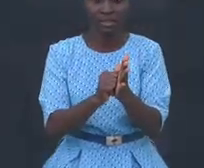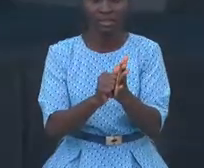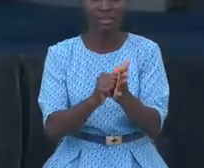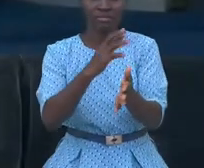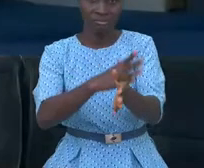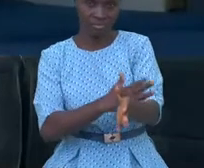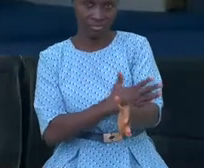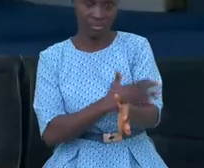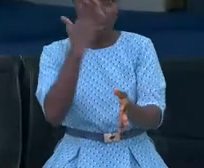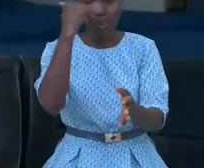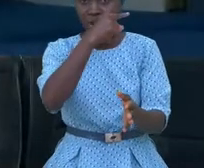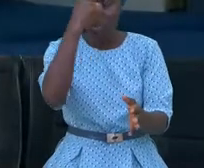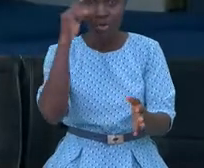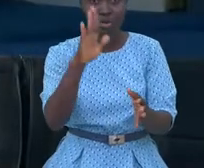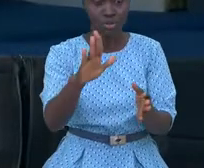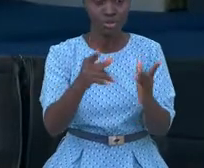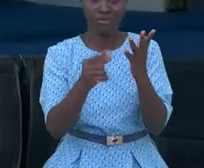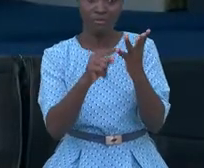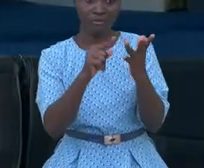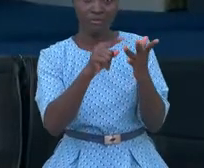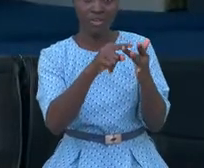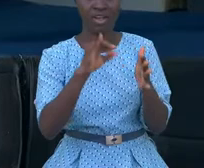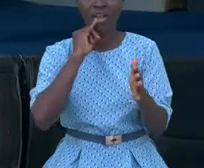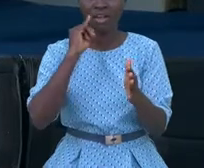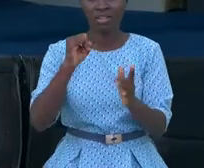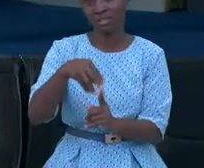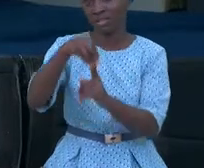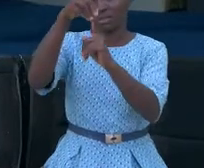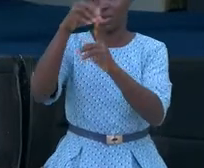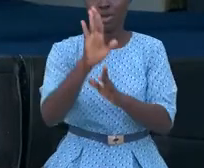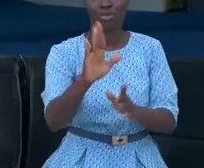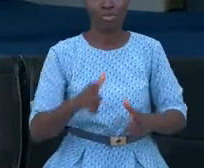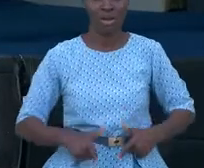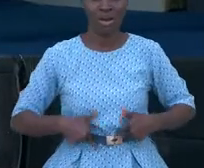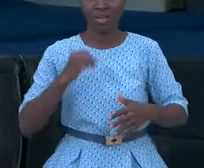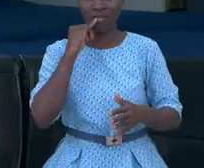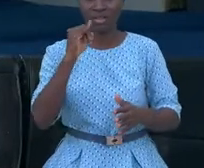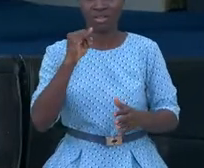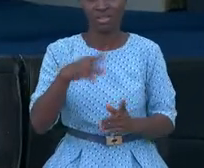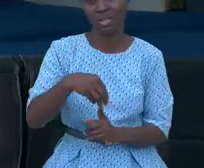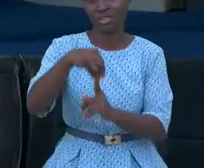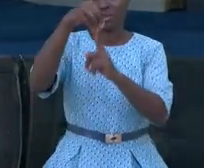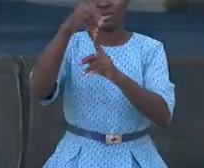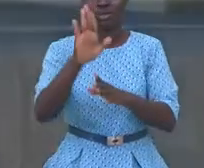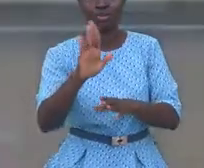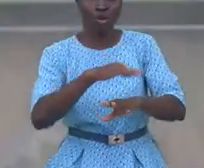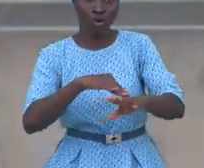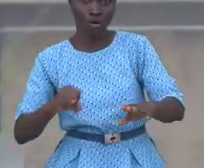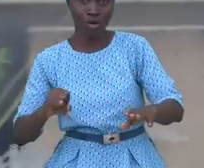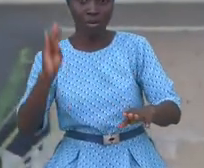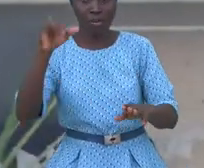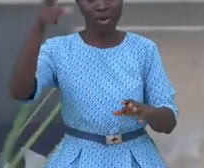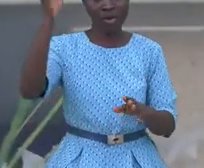unique. Your life is unique. Your future is unique. Your calling is unique.